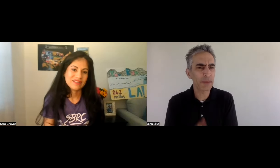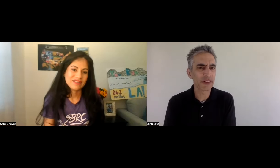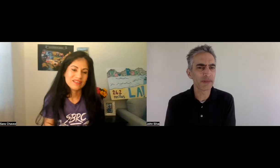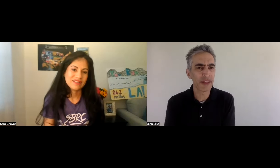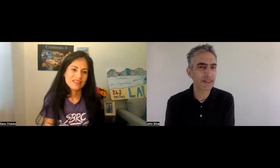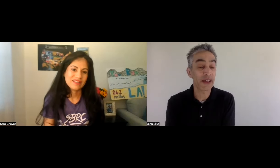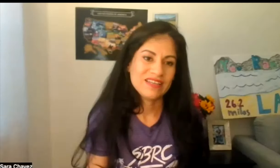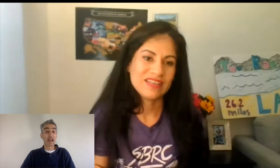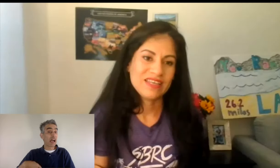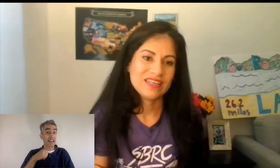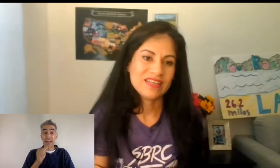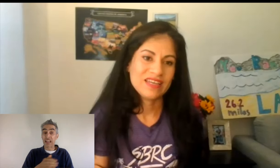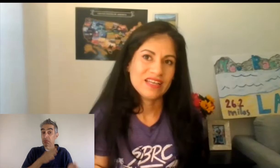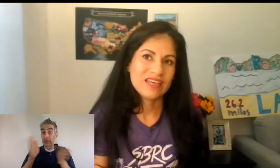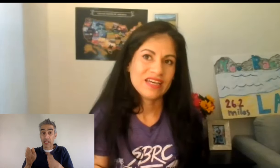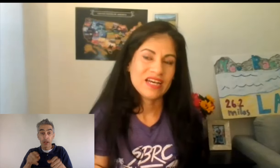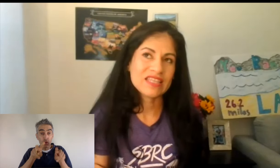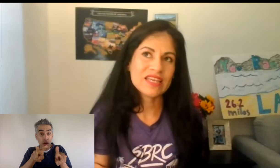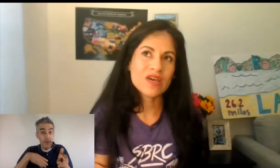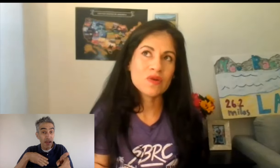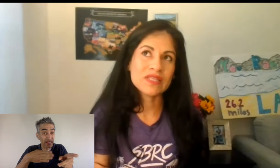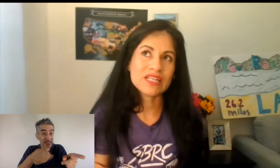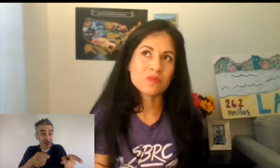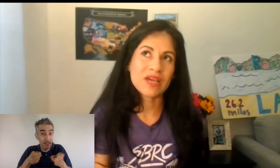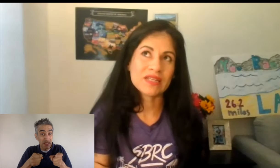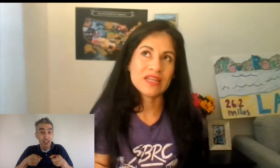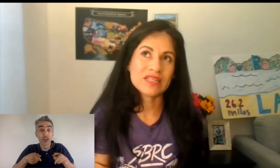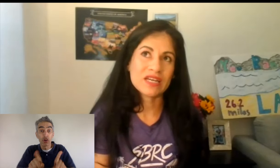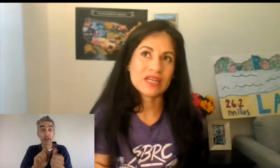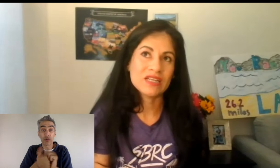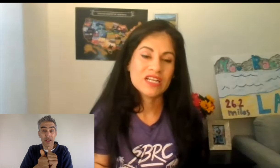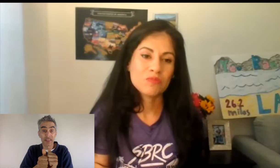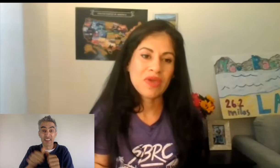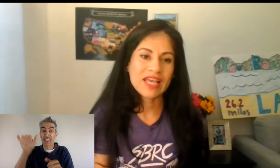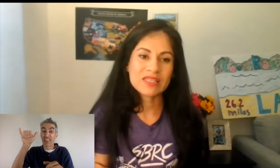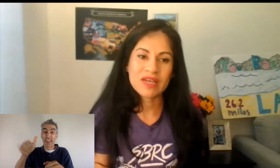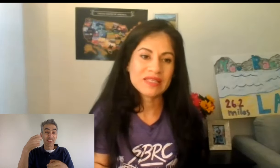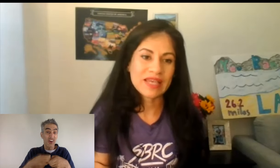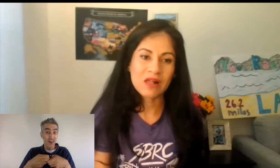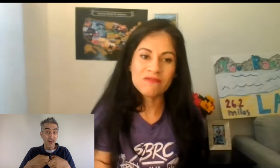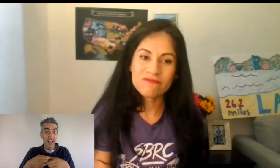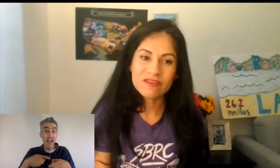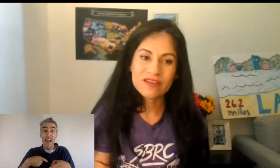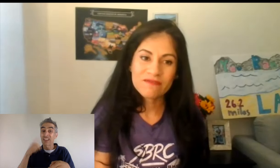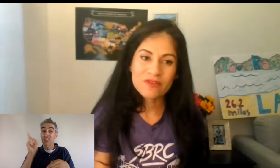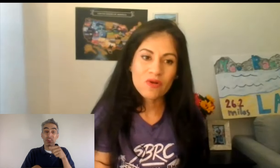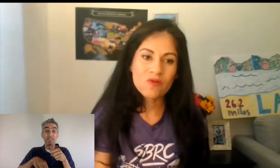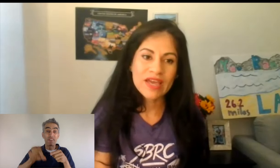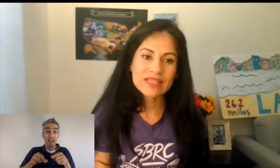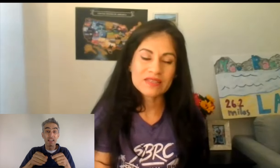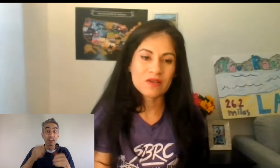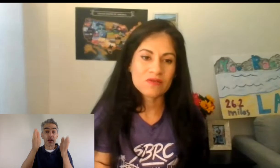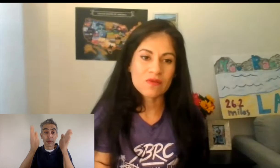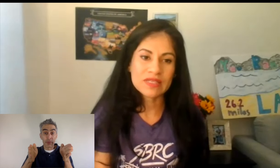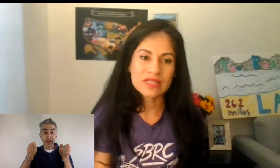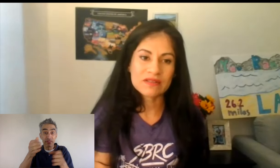What happened like that during the race? Yeah, I think I wasn't expecting to pace myself for the whole